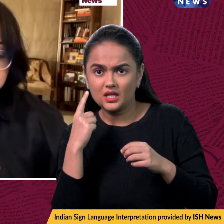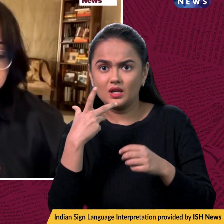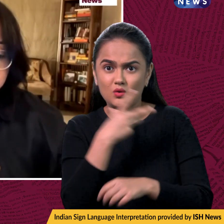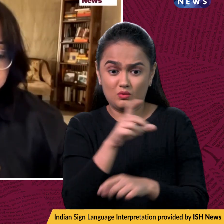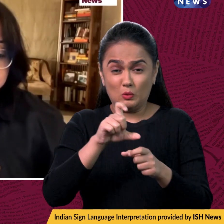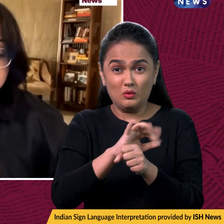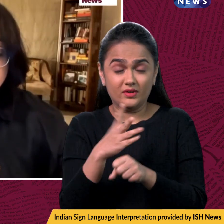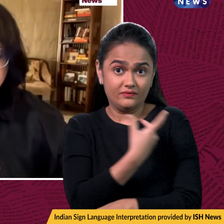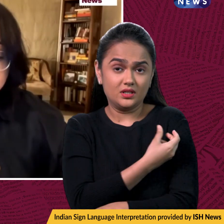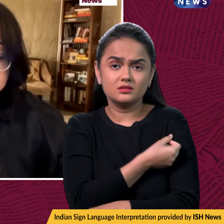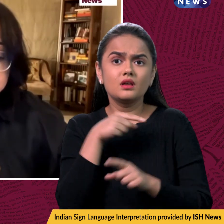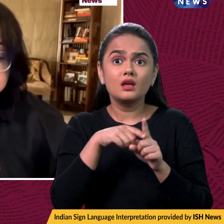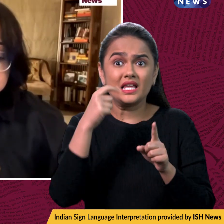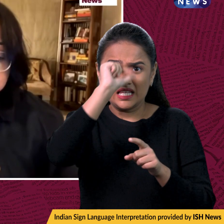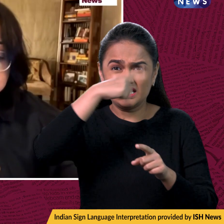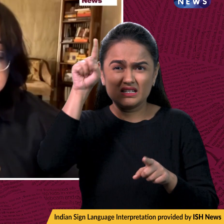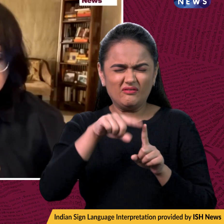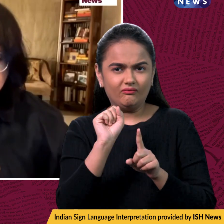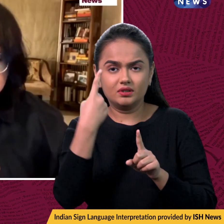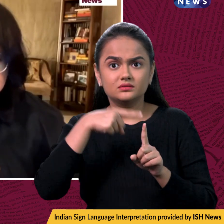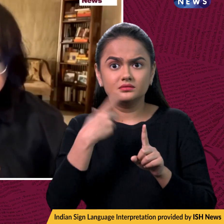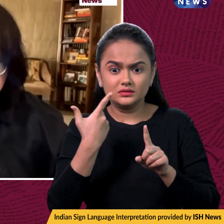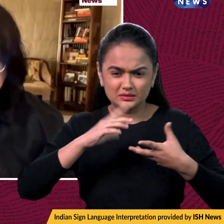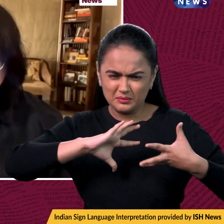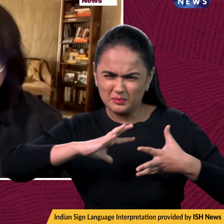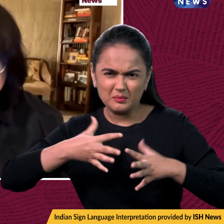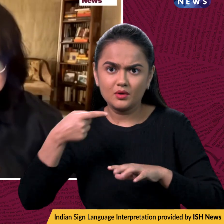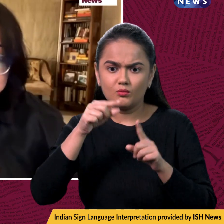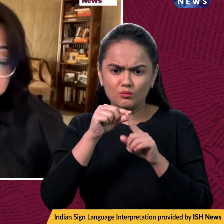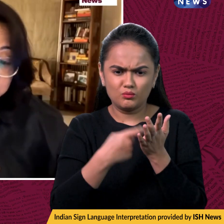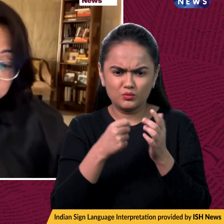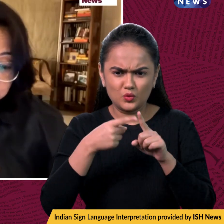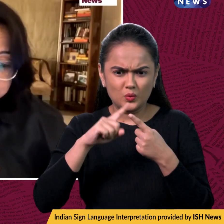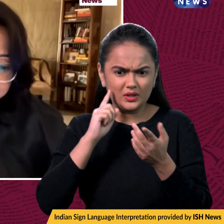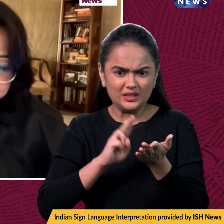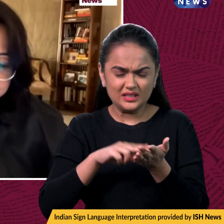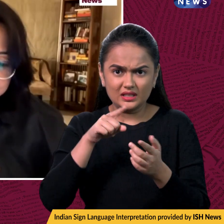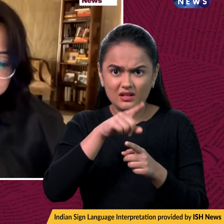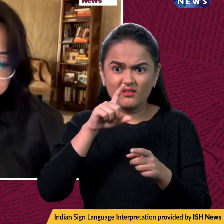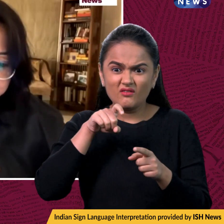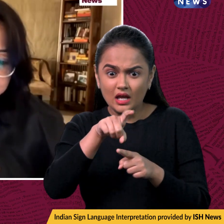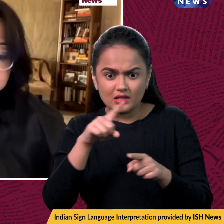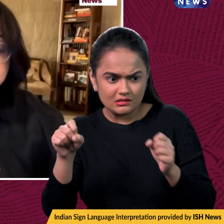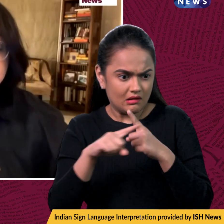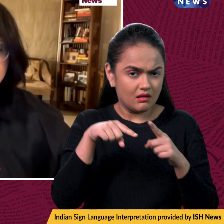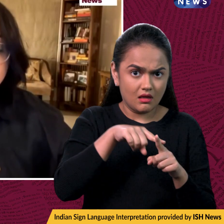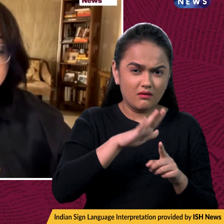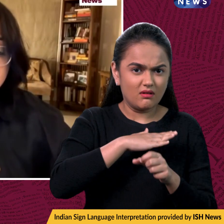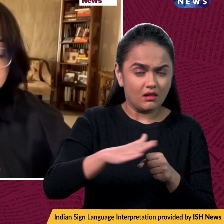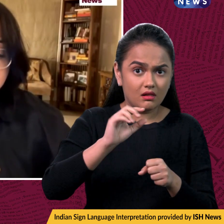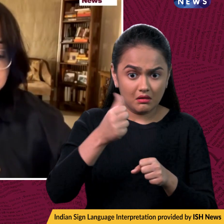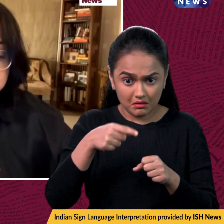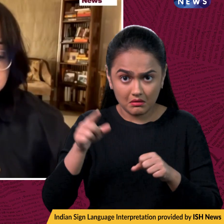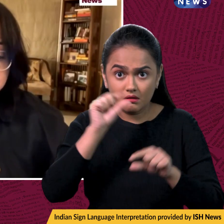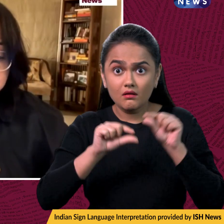vaccines. Now, Corbevax is India's first indigenously developed protein subunit vaccine against the virus. It's